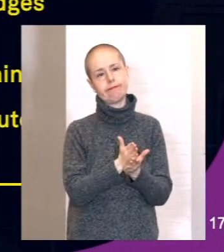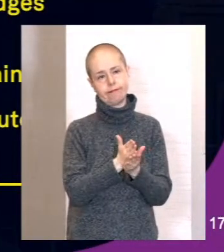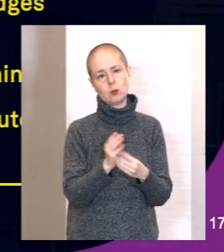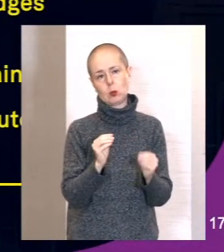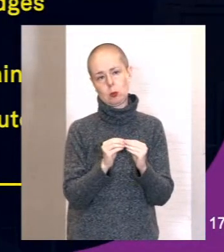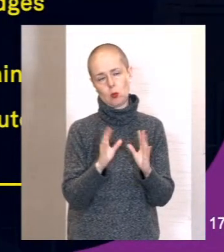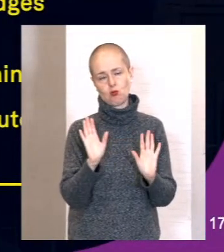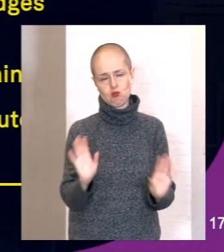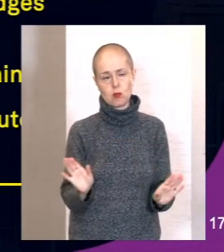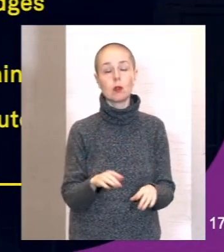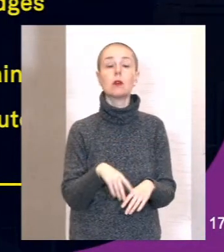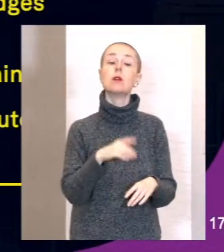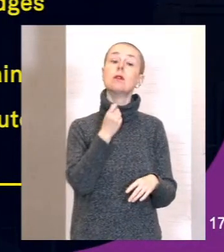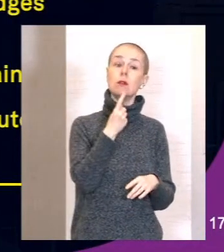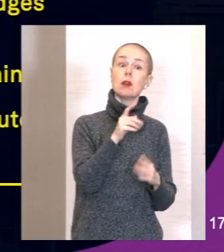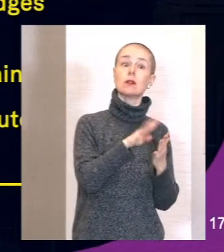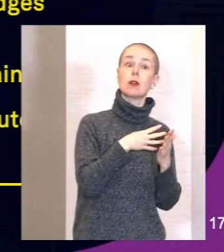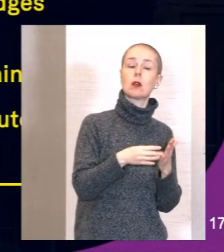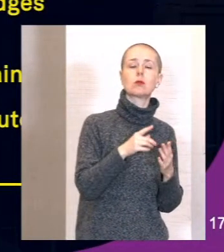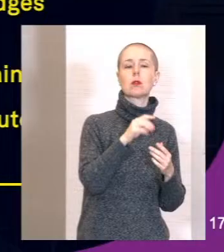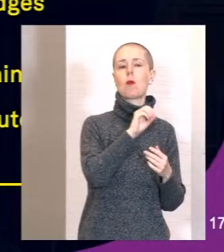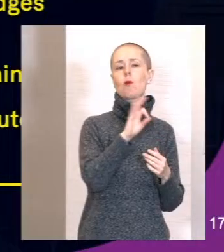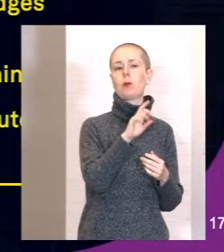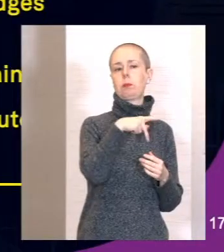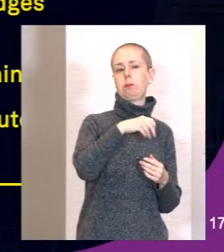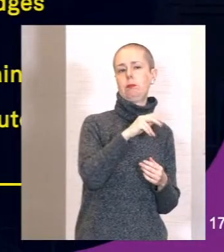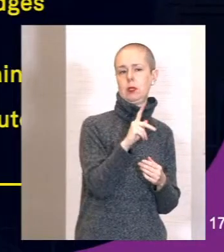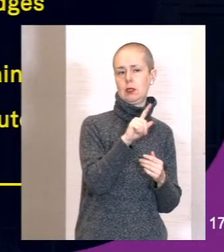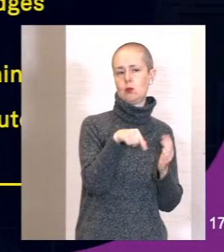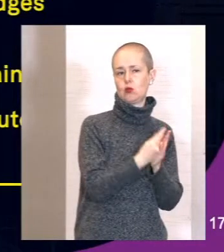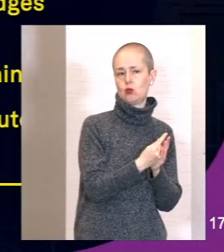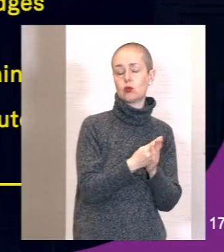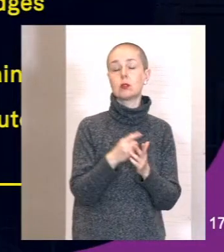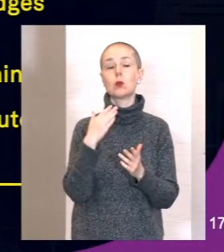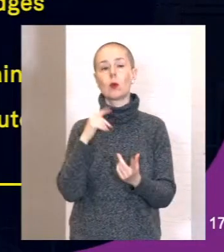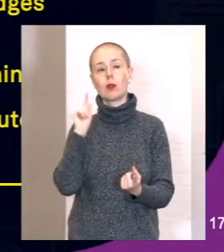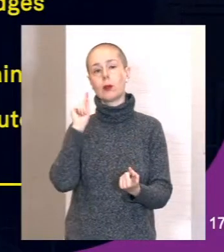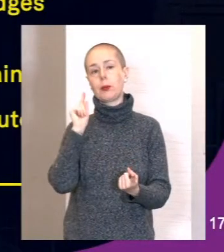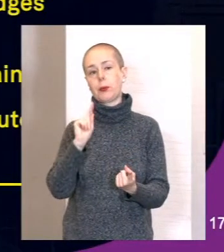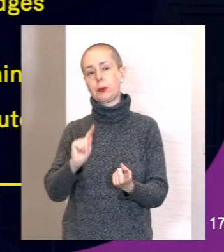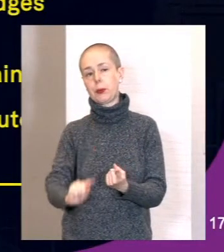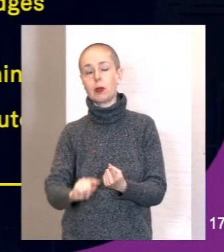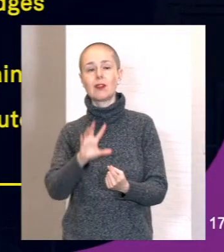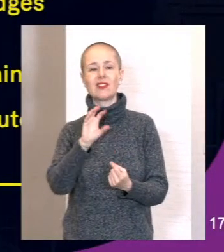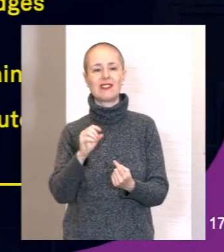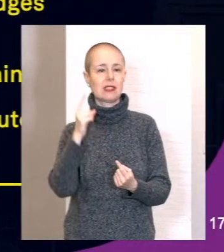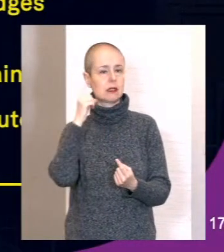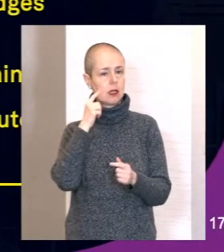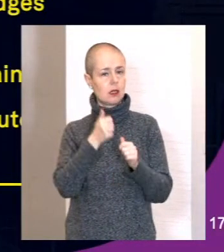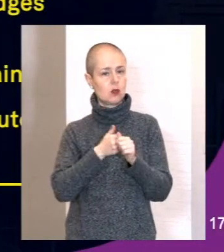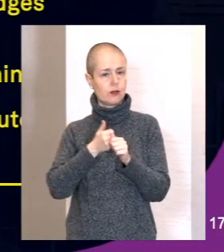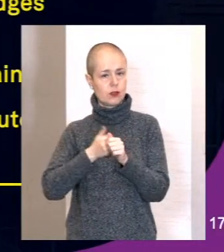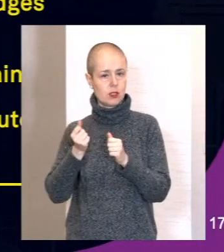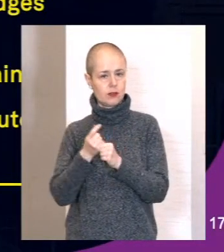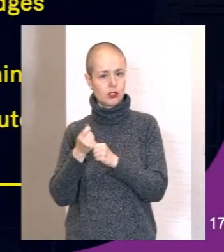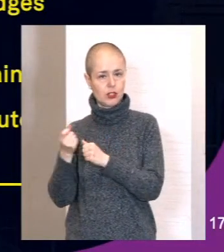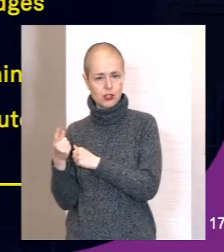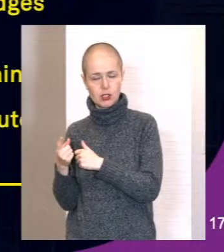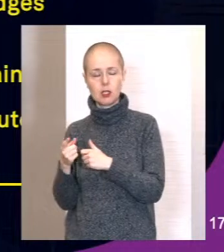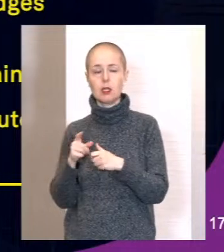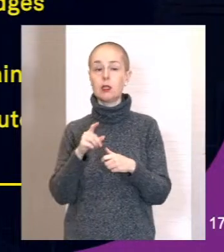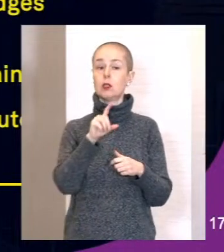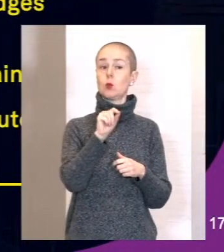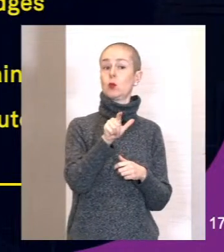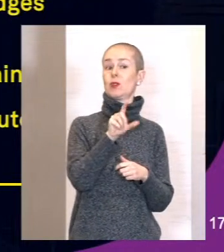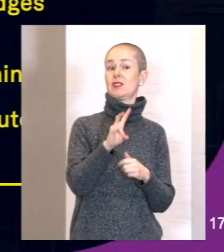off-peak hours. The phase-out would take place at 50 cents per year, starting in 2027, and last 4 years. The